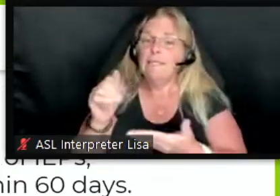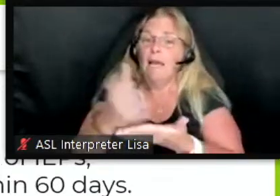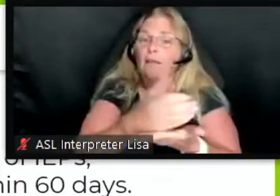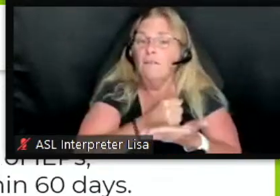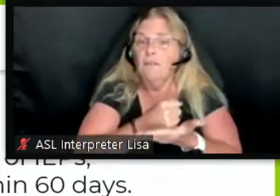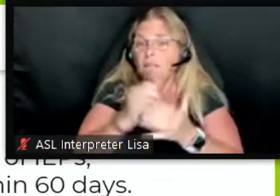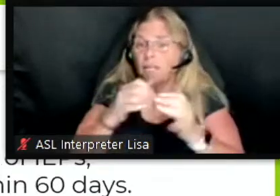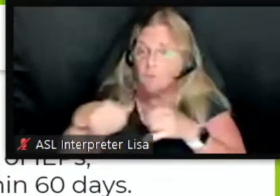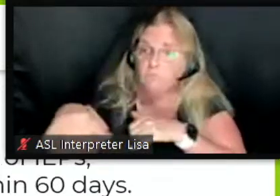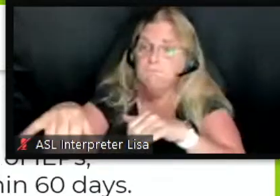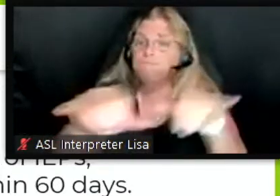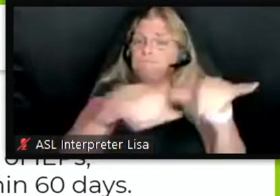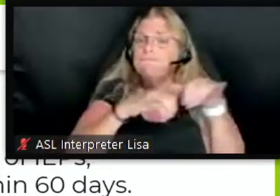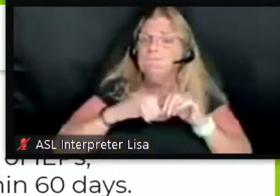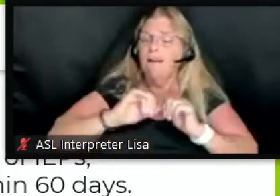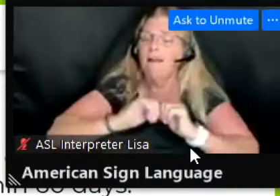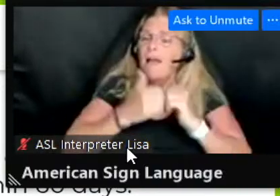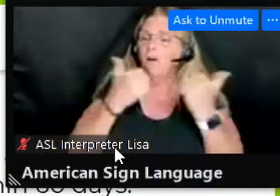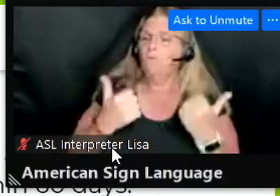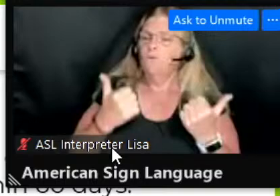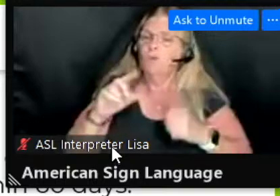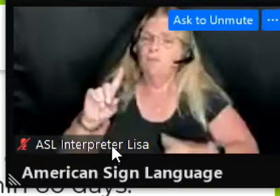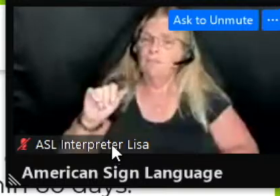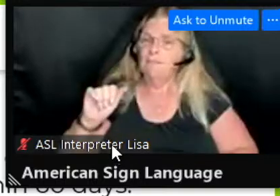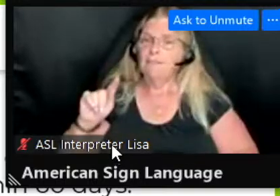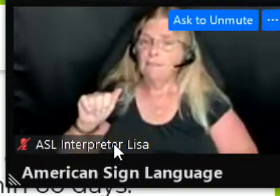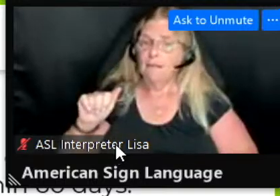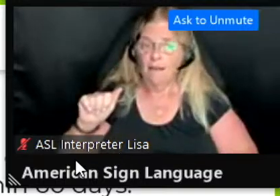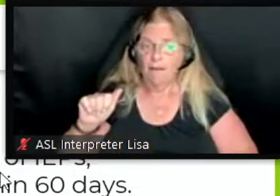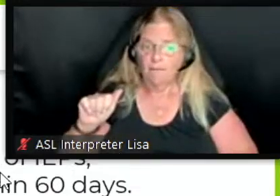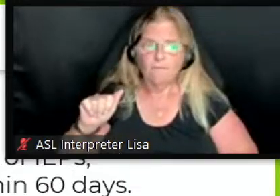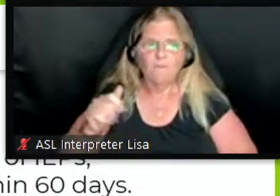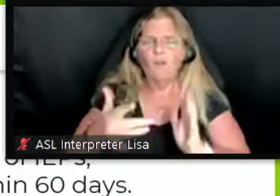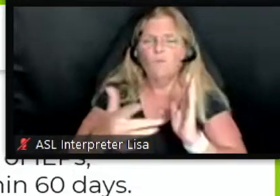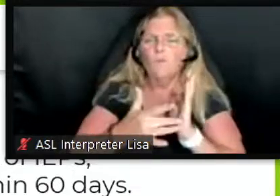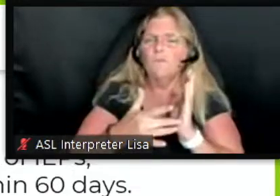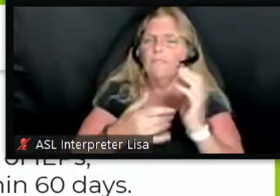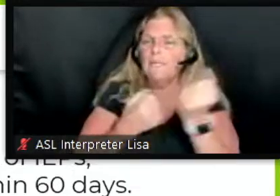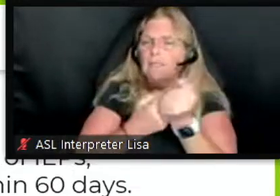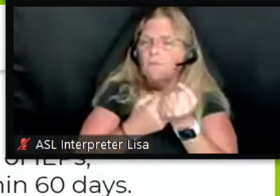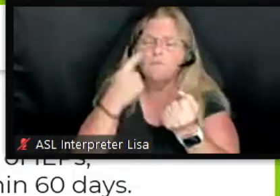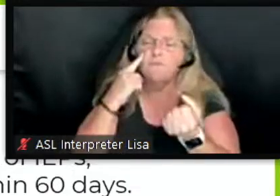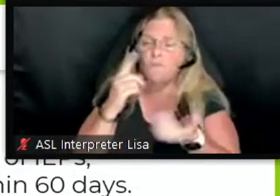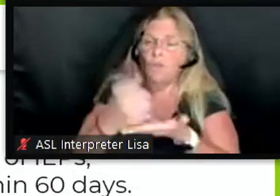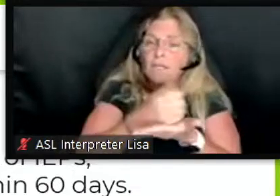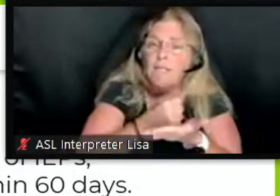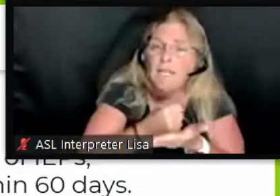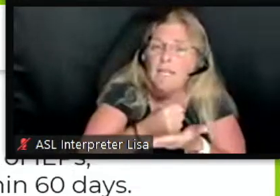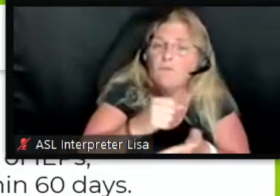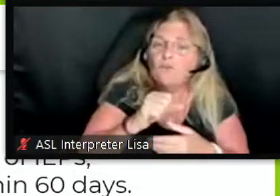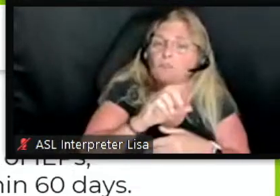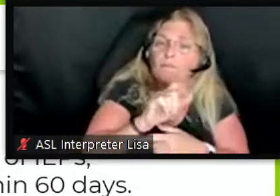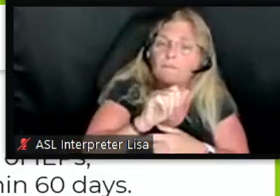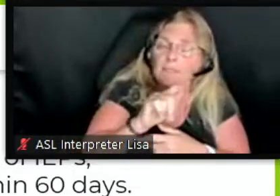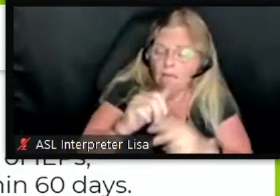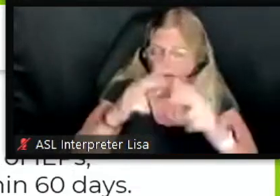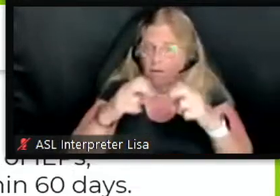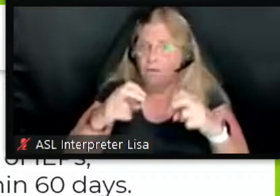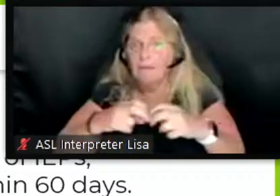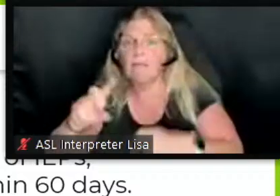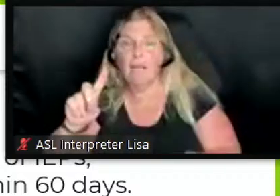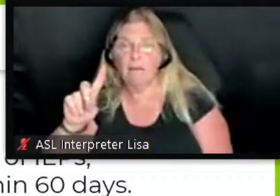and revision of current data elements, and technical assistance for collection and analysis of data. And then on monitoring,